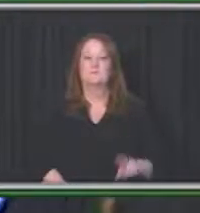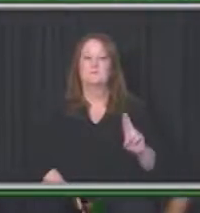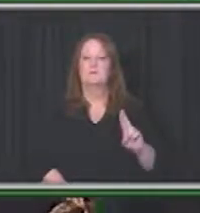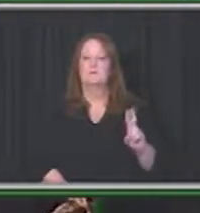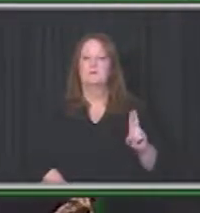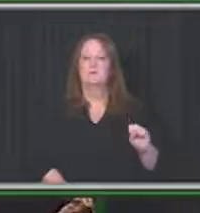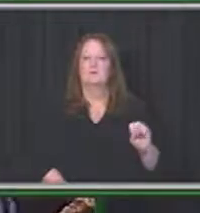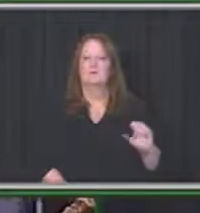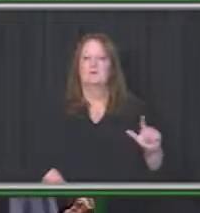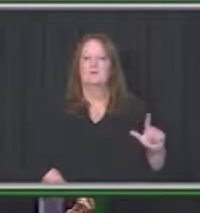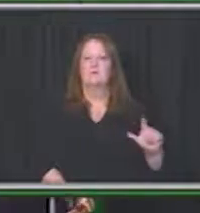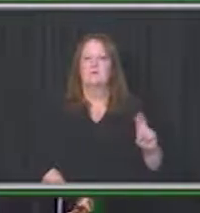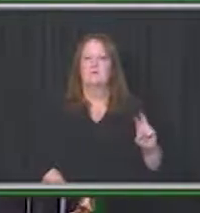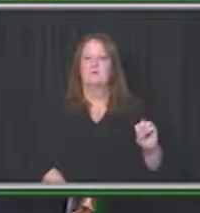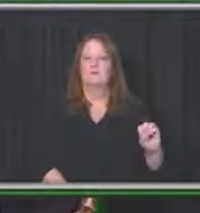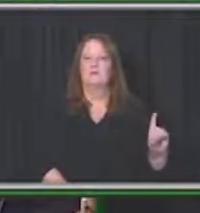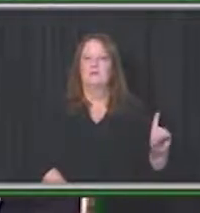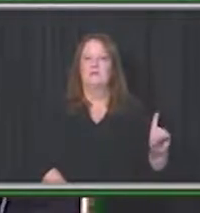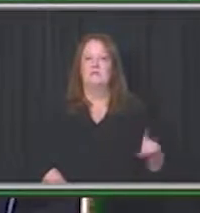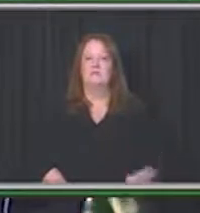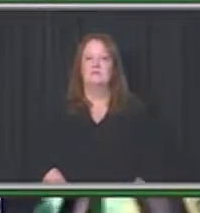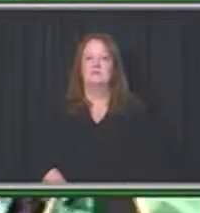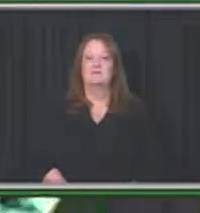Russell Reed.